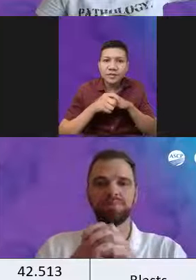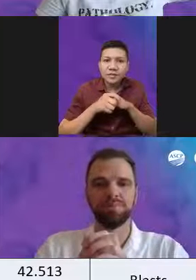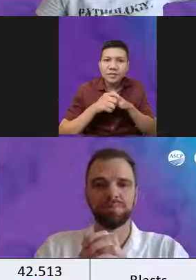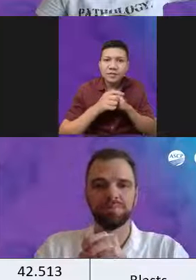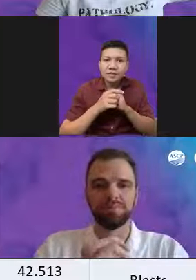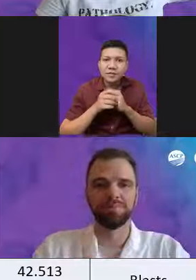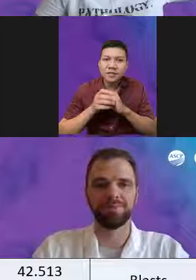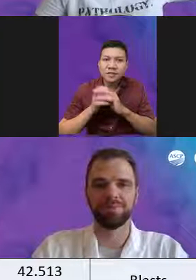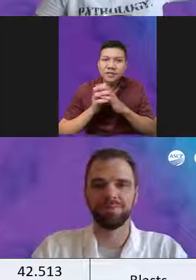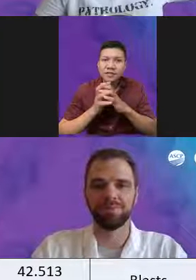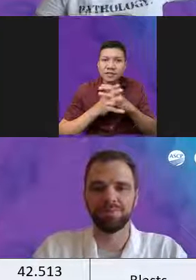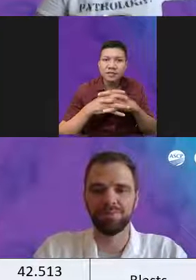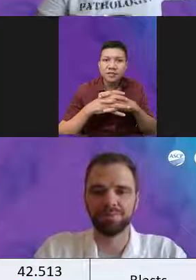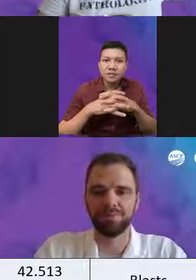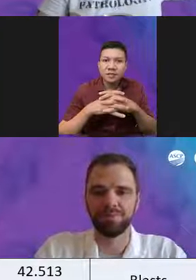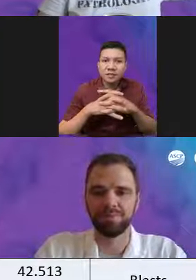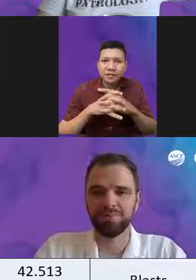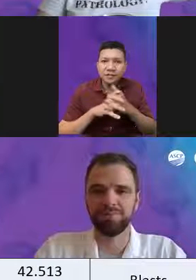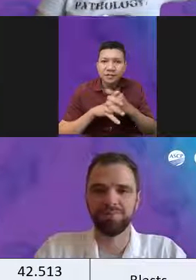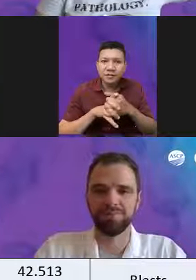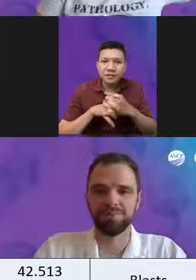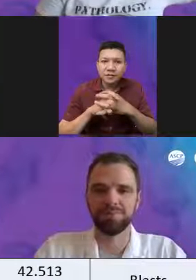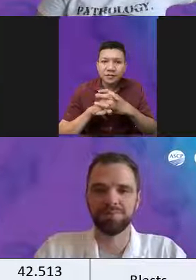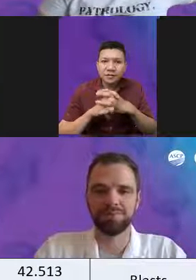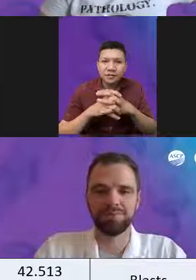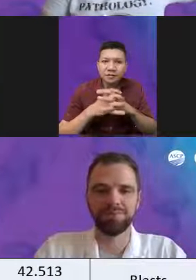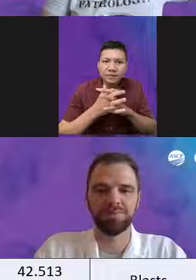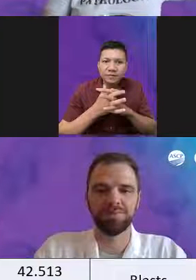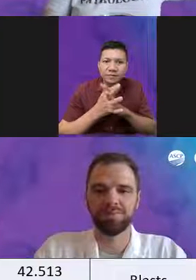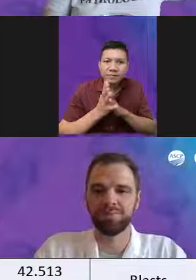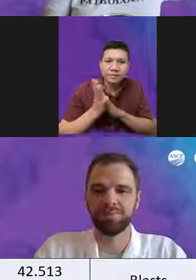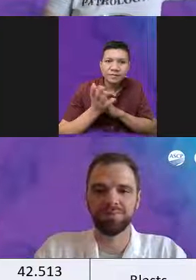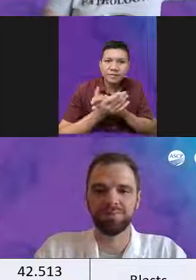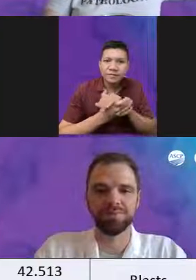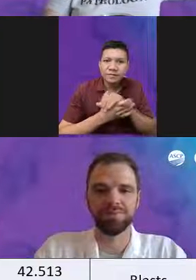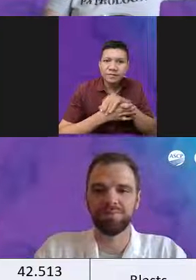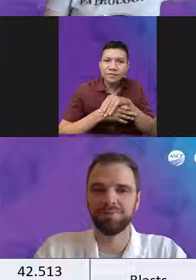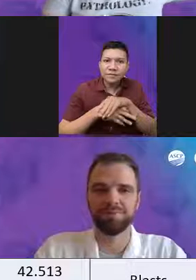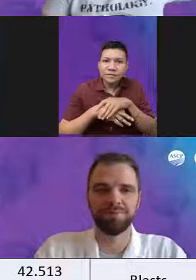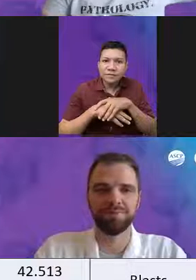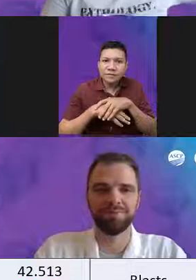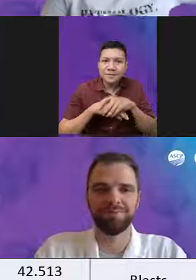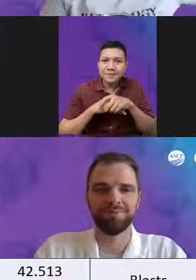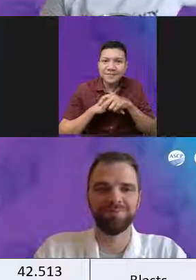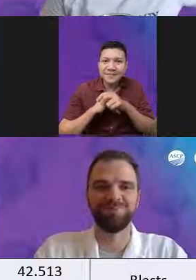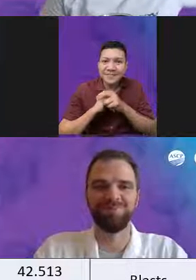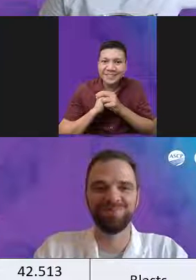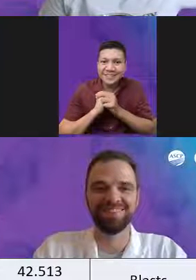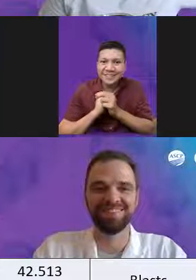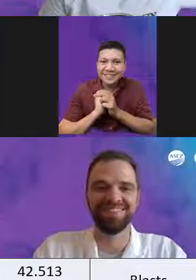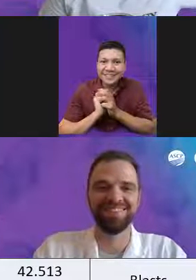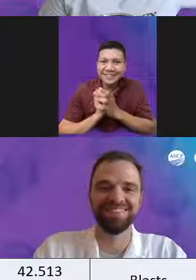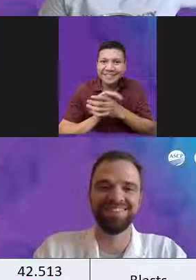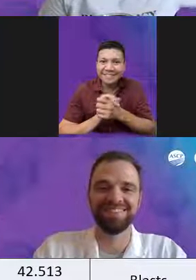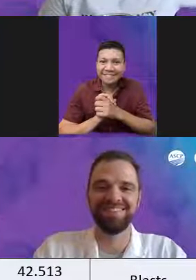Piedmont and Farmingdale. West Virginia was number one last week, but we all came and we got you. So come on, bring it back